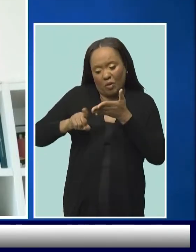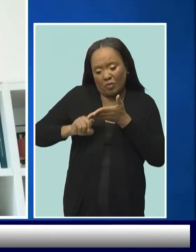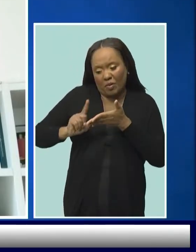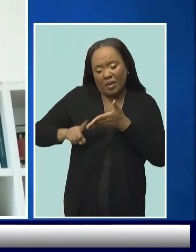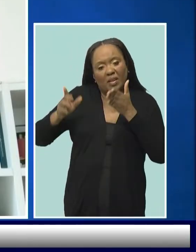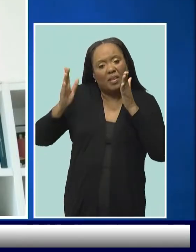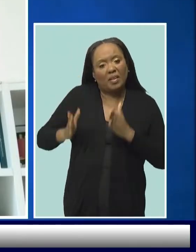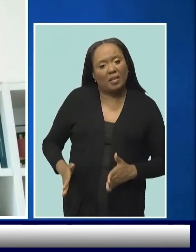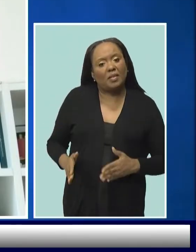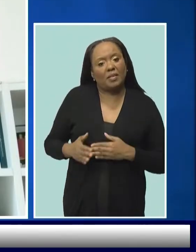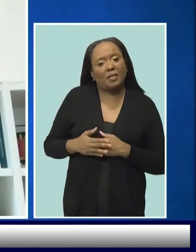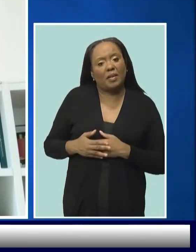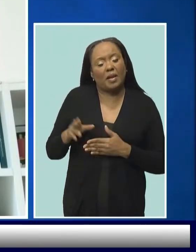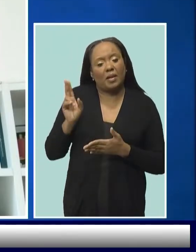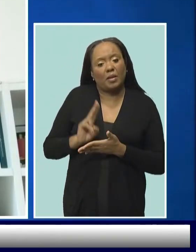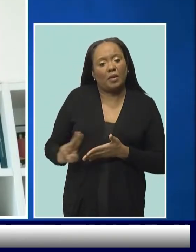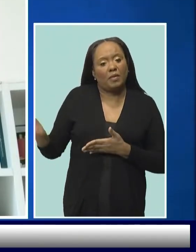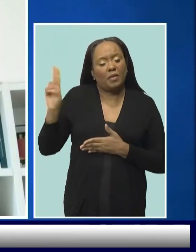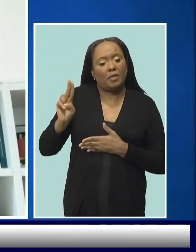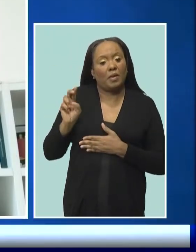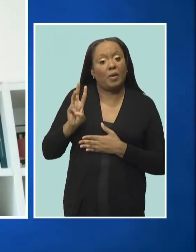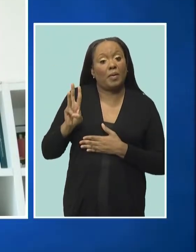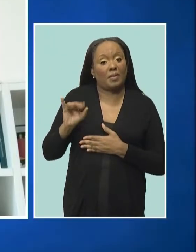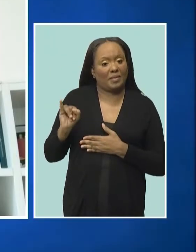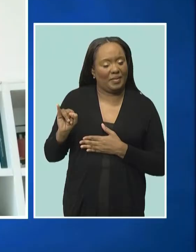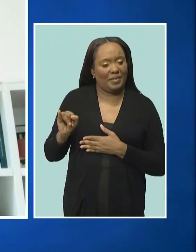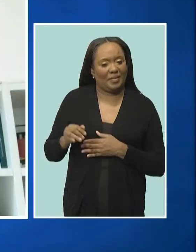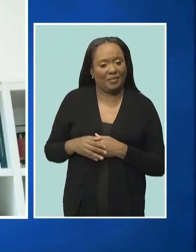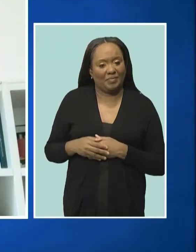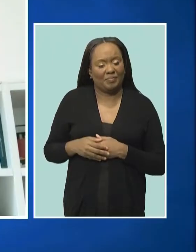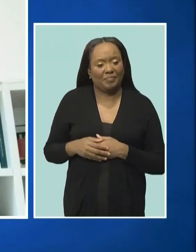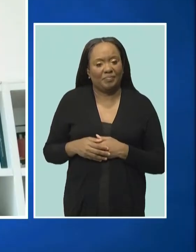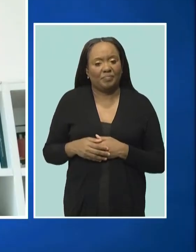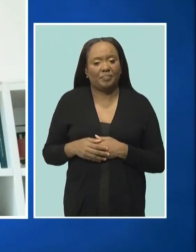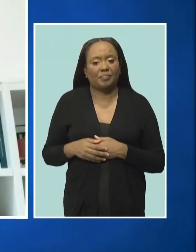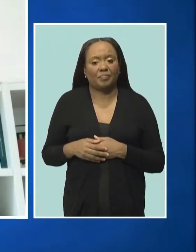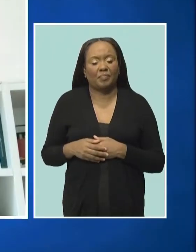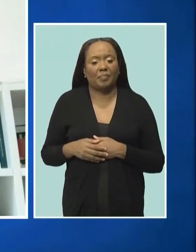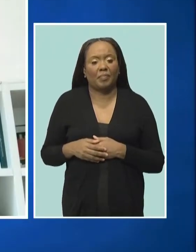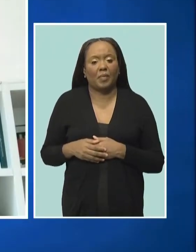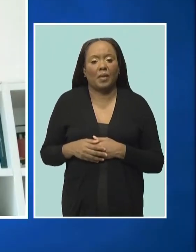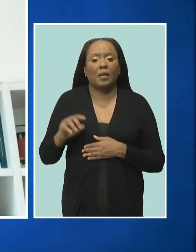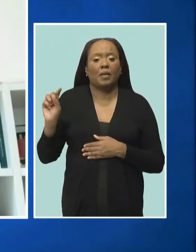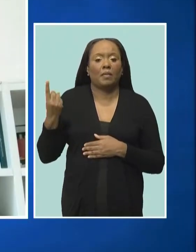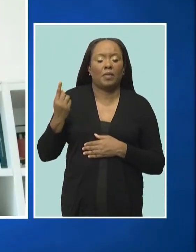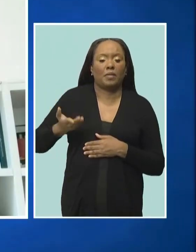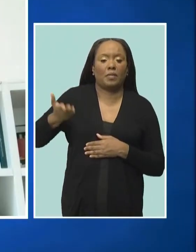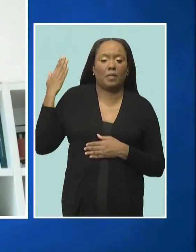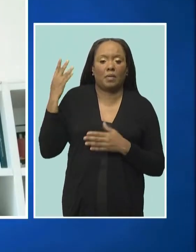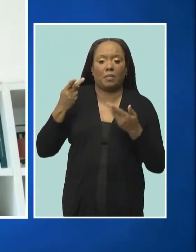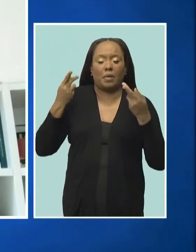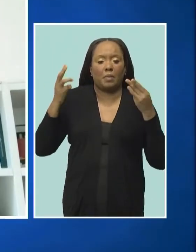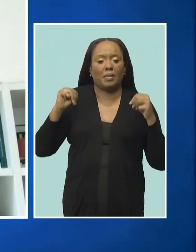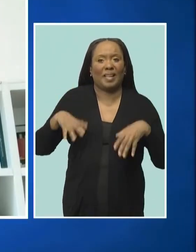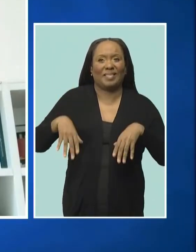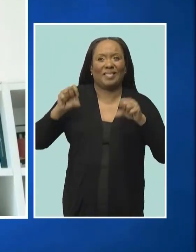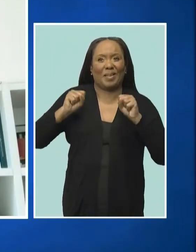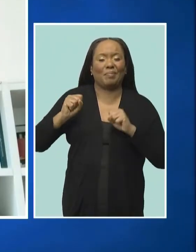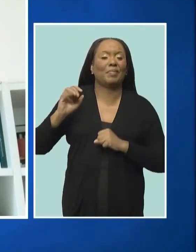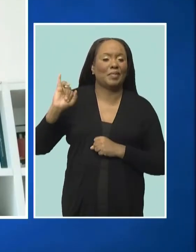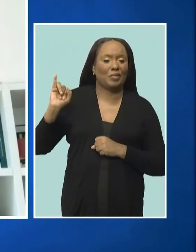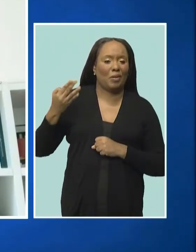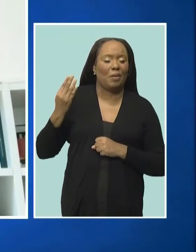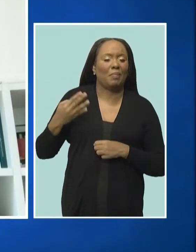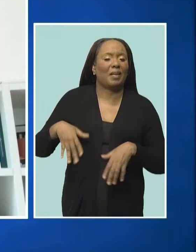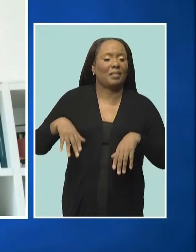and Economic Research at the University of the West Indies at that time. He was the first former Prime Minister that took up such a role.